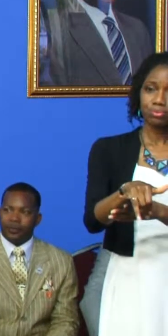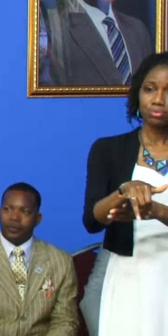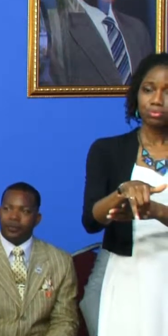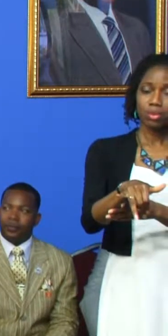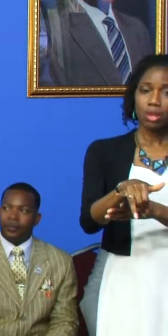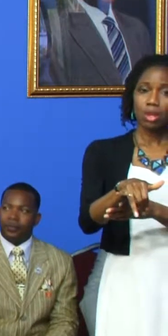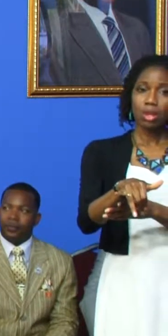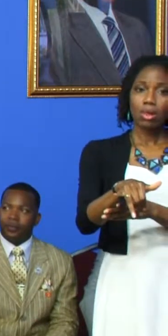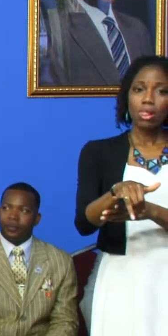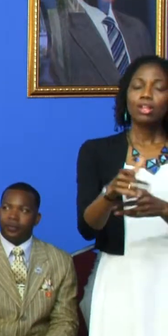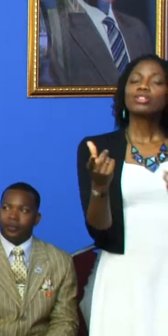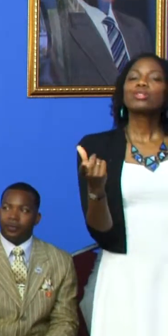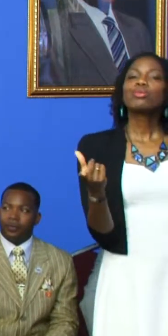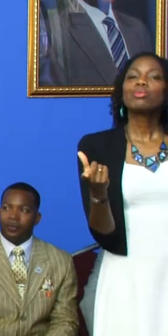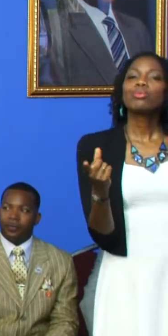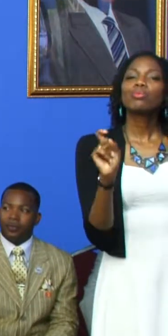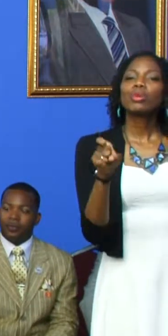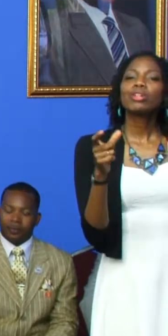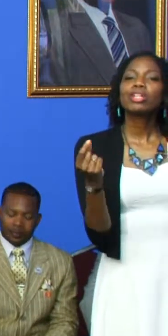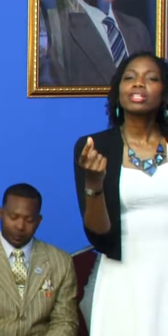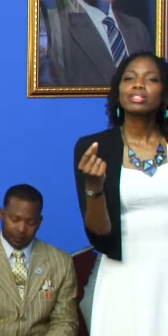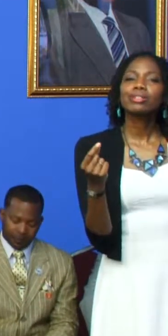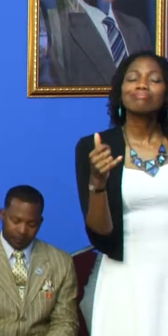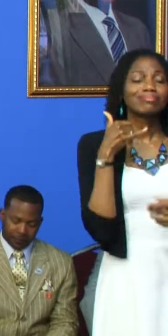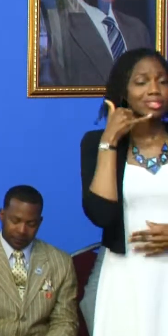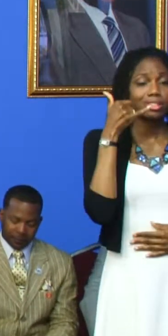All you got to do is call